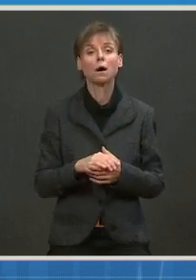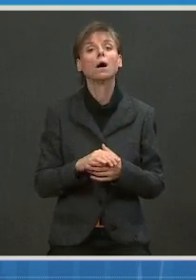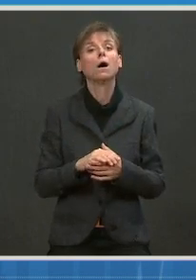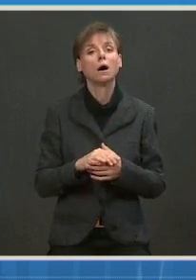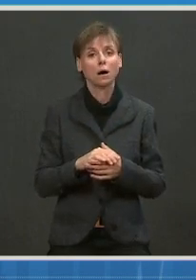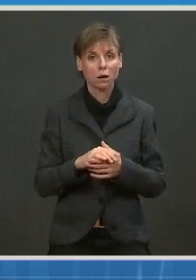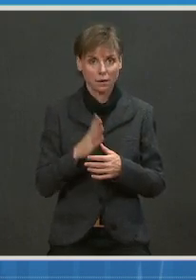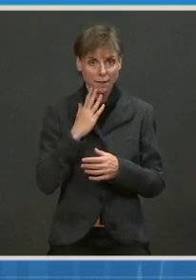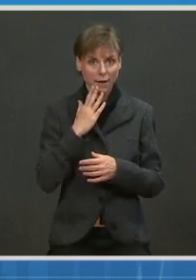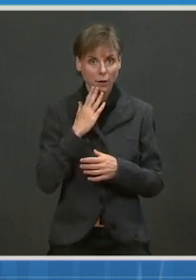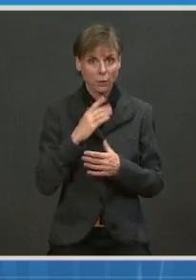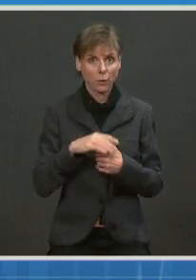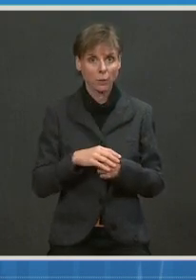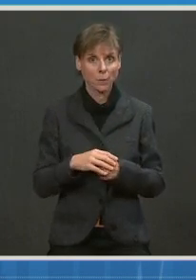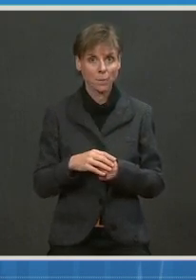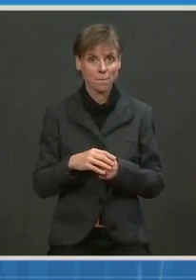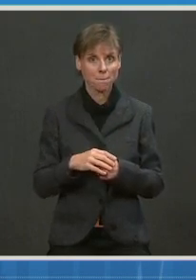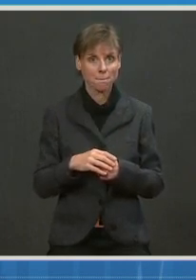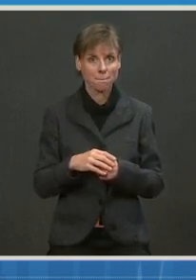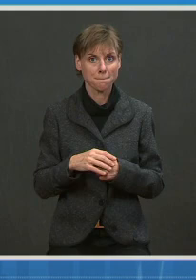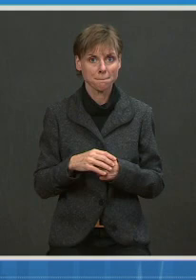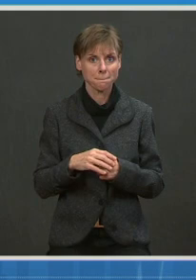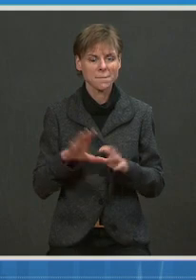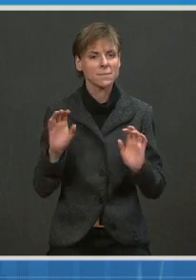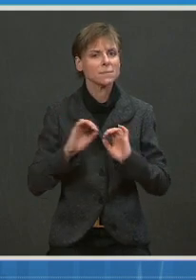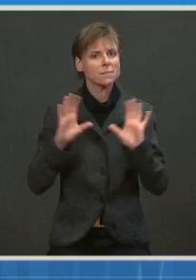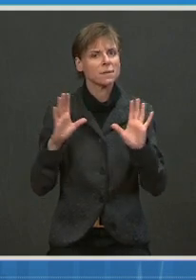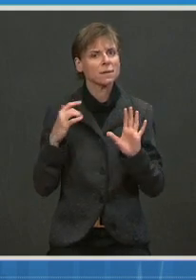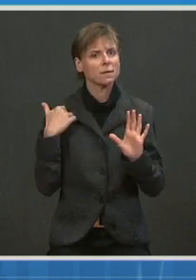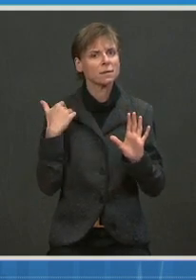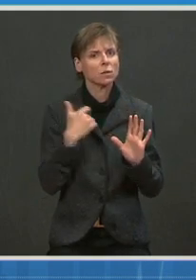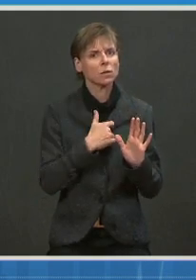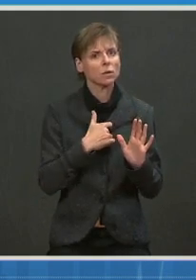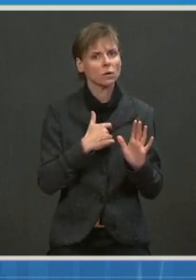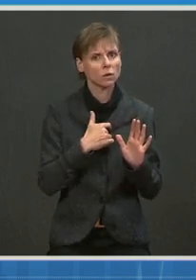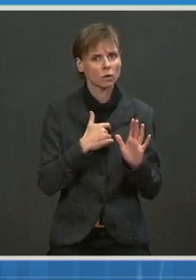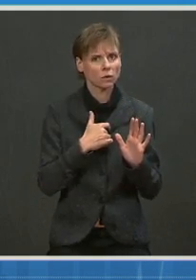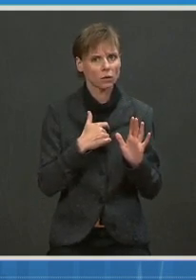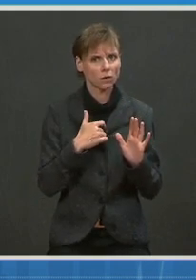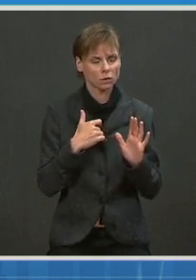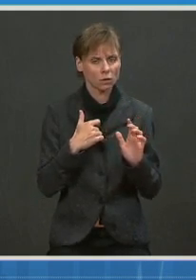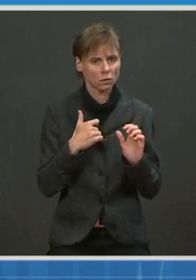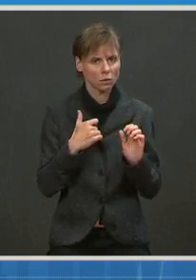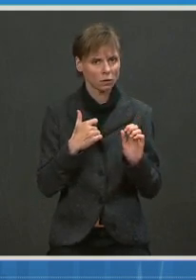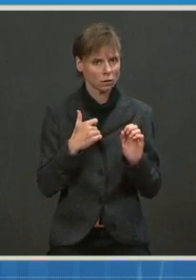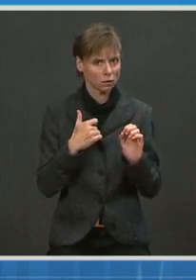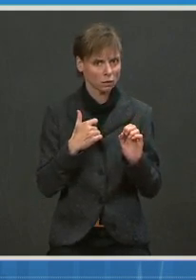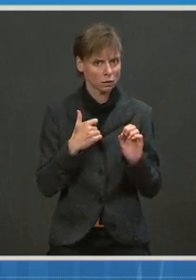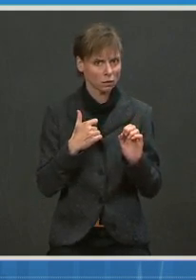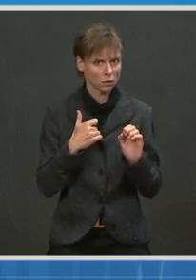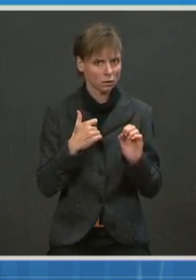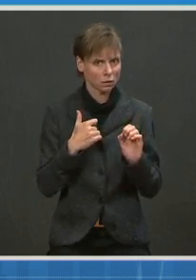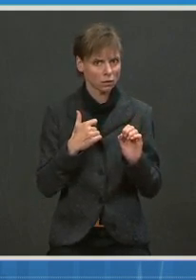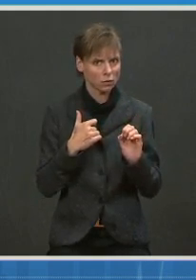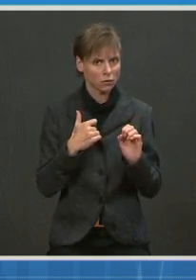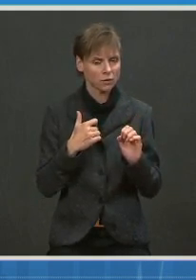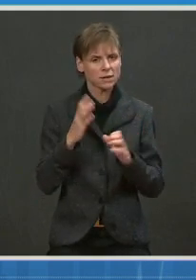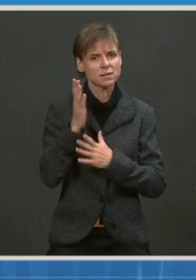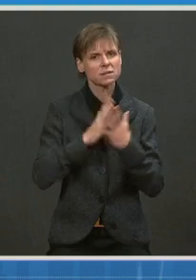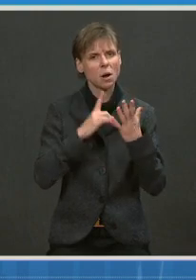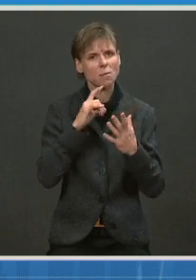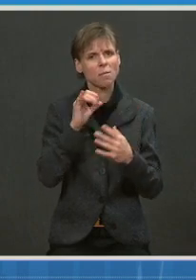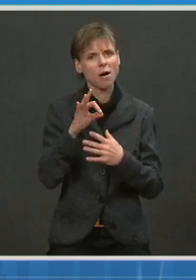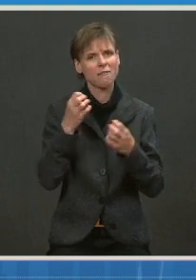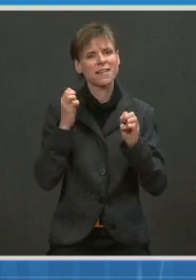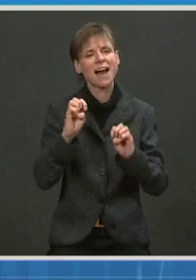David. We are obviously closely monitoring supply and expect that some of the efforts to onshore